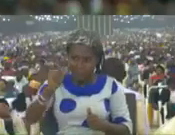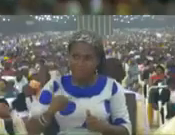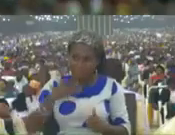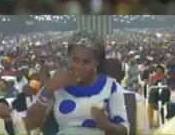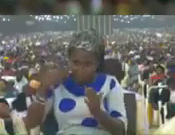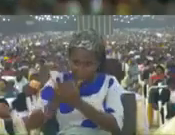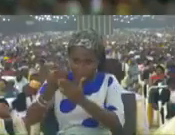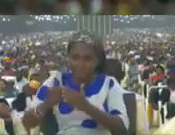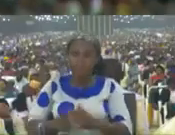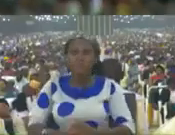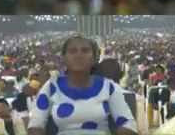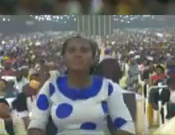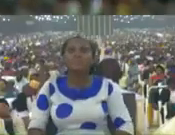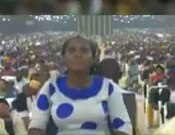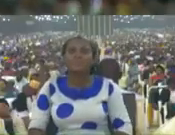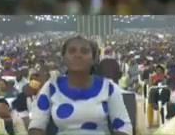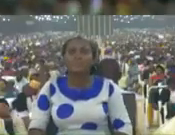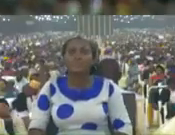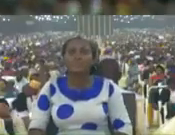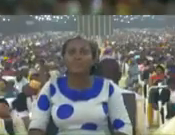forever.